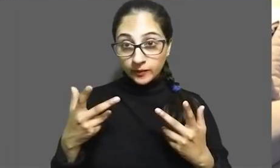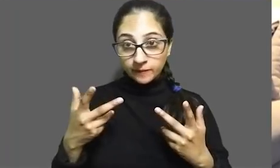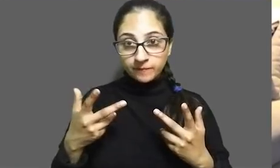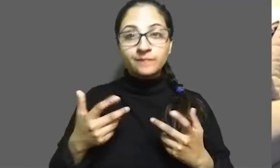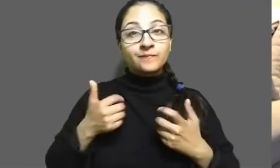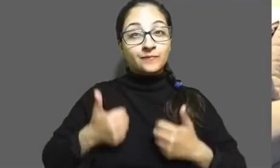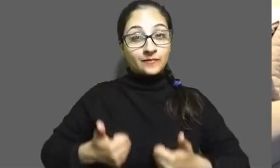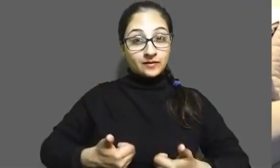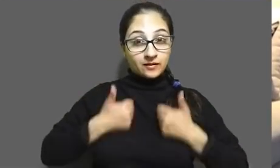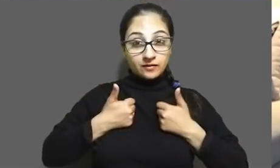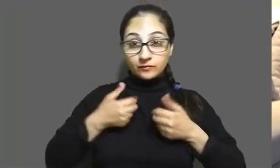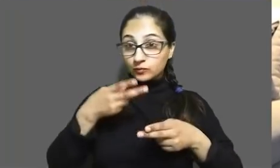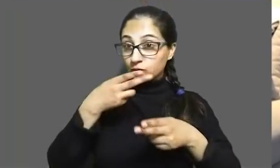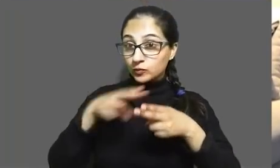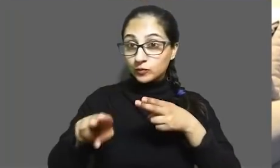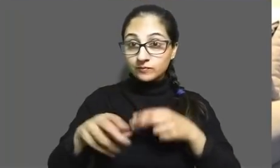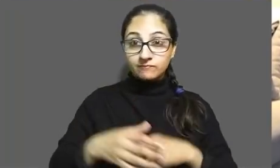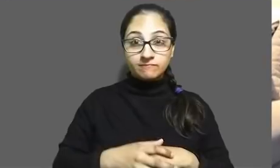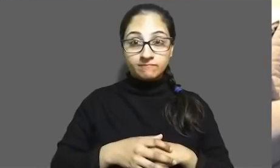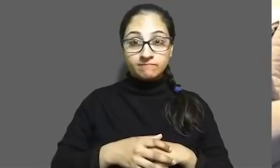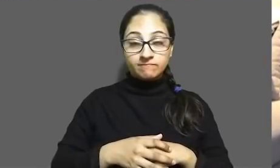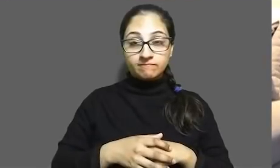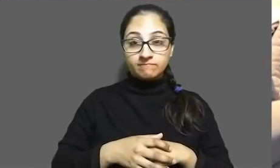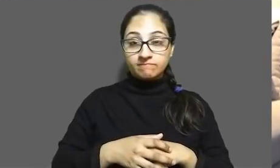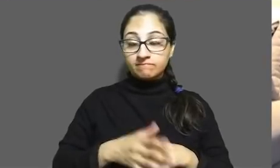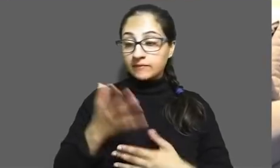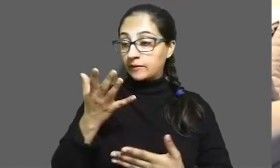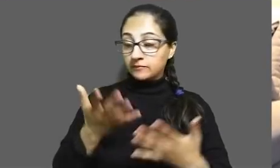we can draw from the experience of loss.